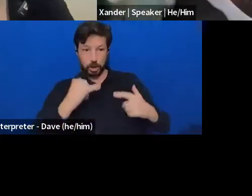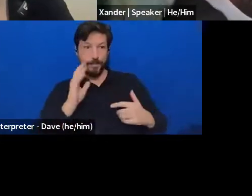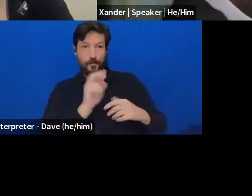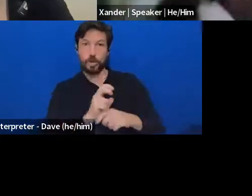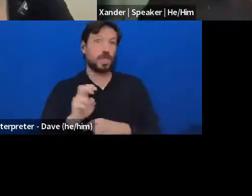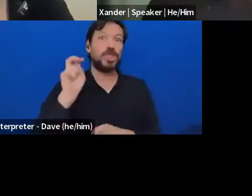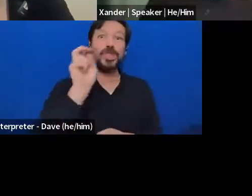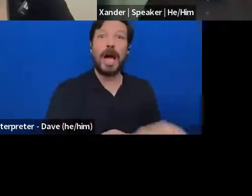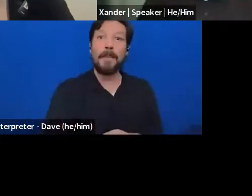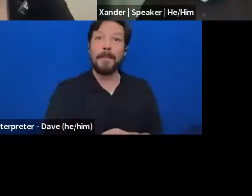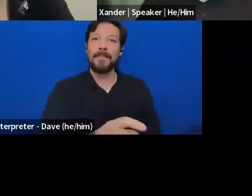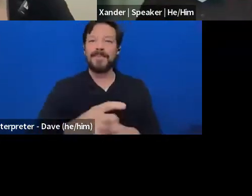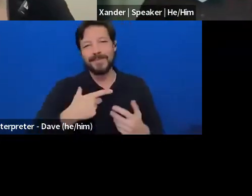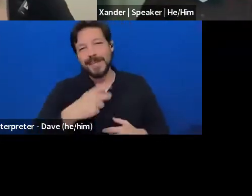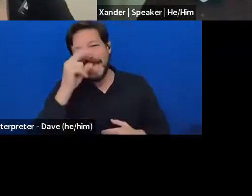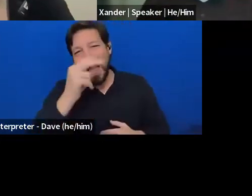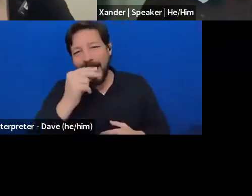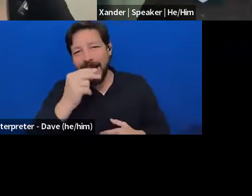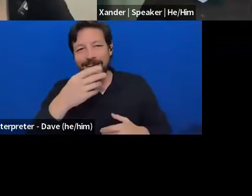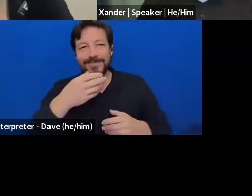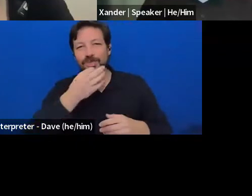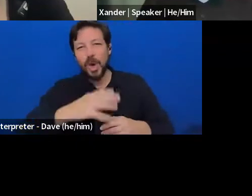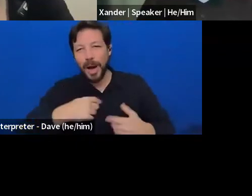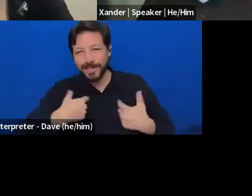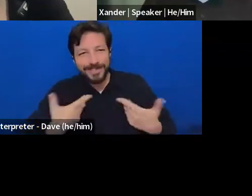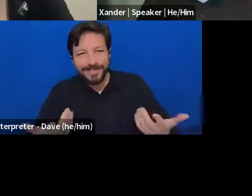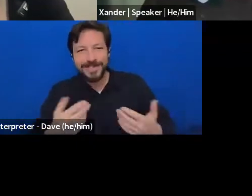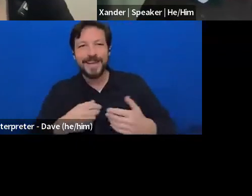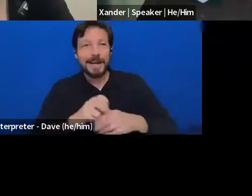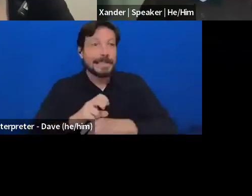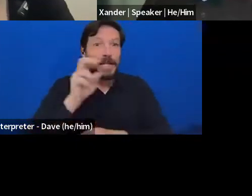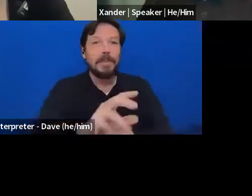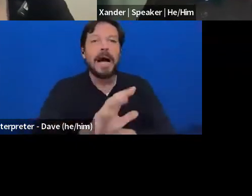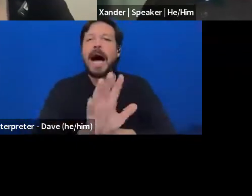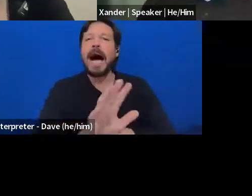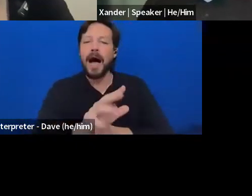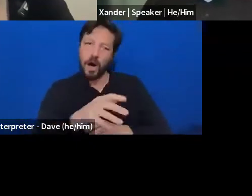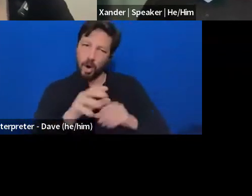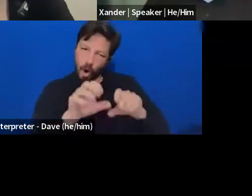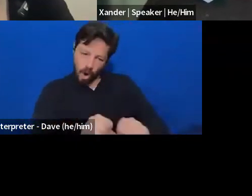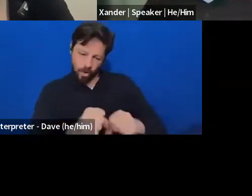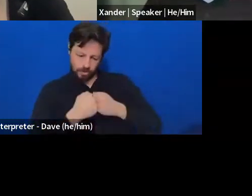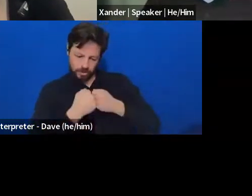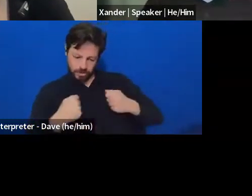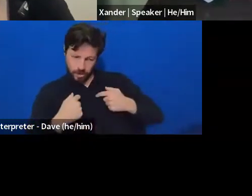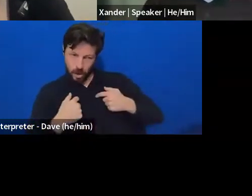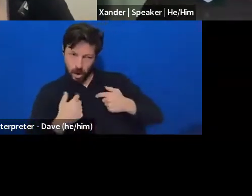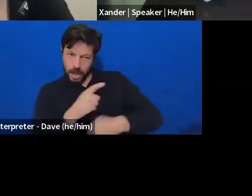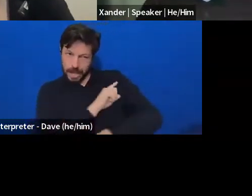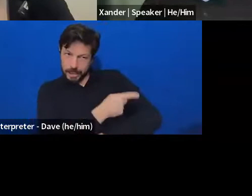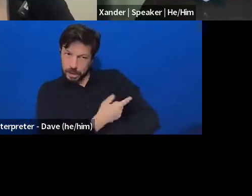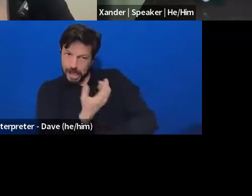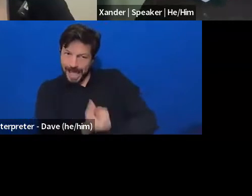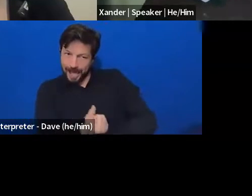go vroom, actually think about it and be like, do I have the energy for this right now? Should I take